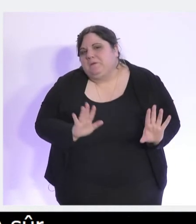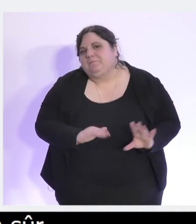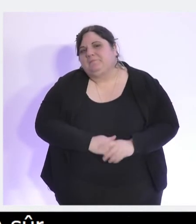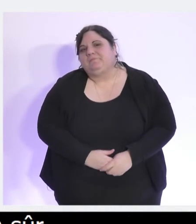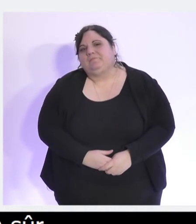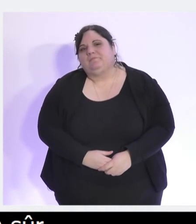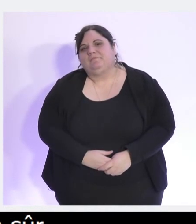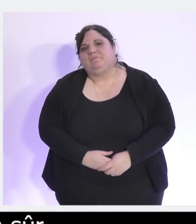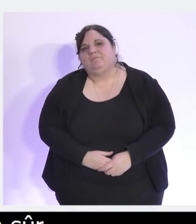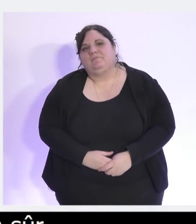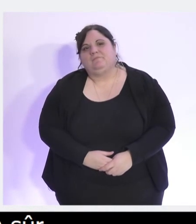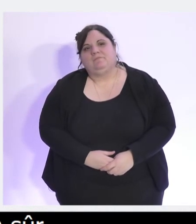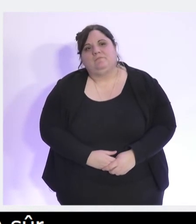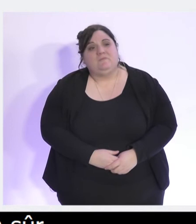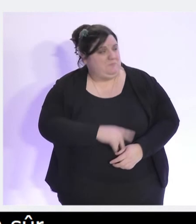2023.